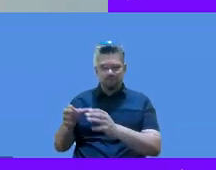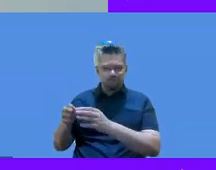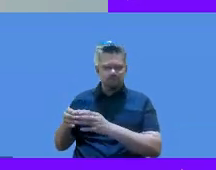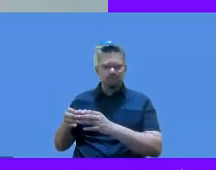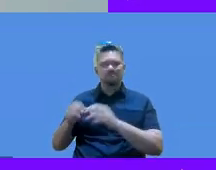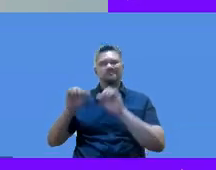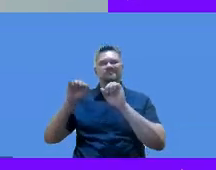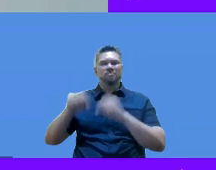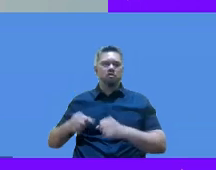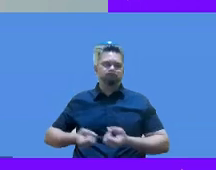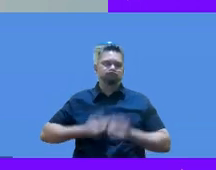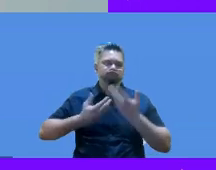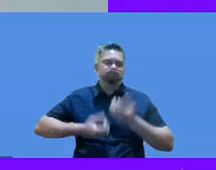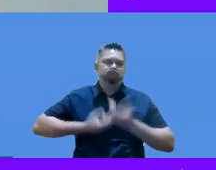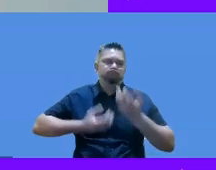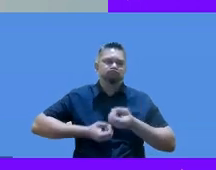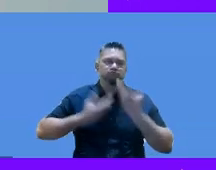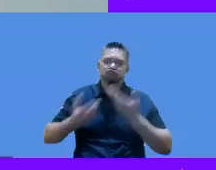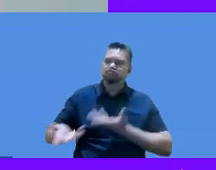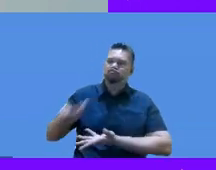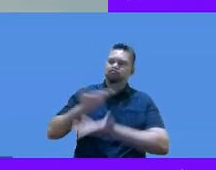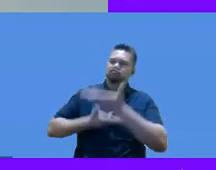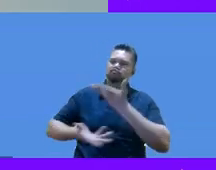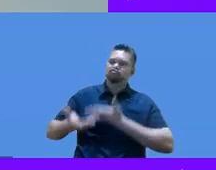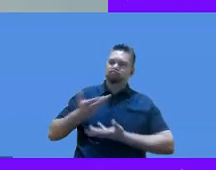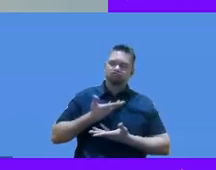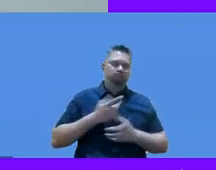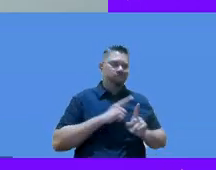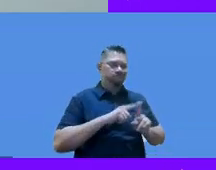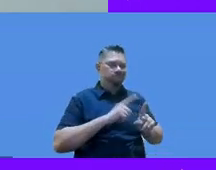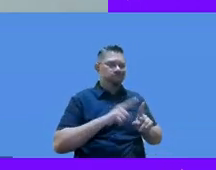in decision-making processes. Overall, we